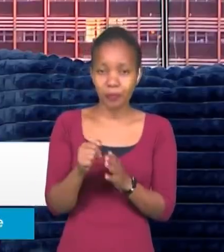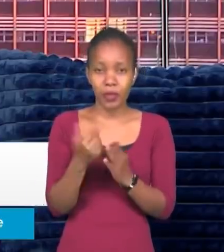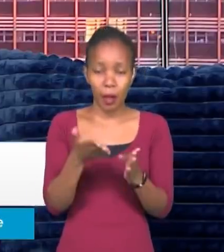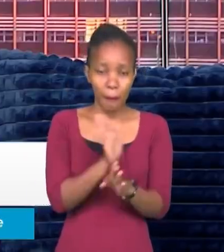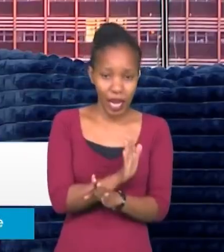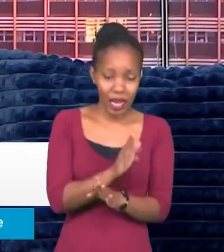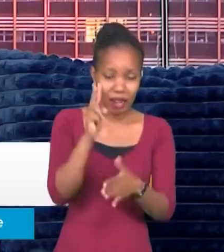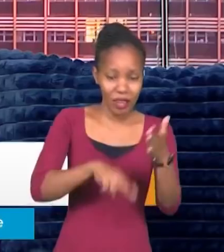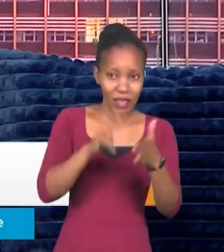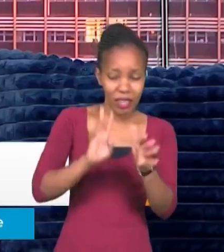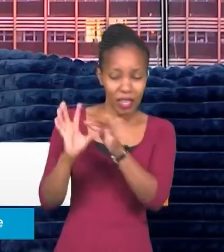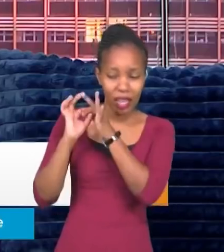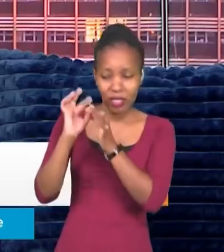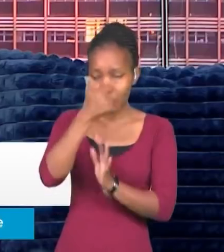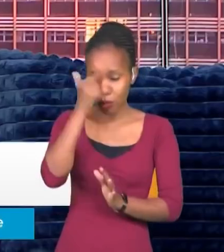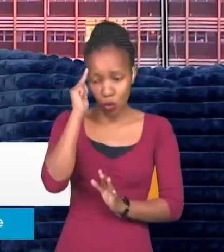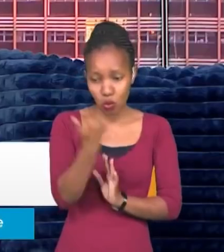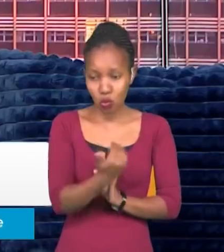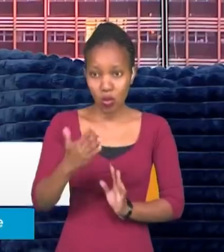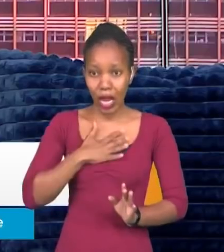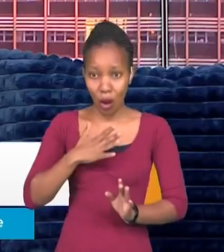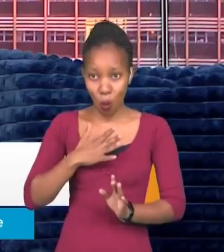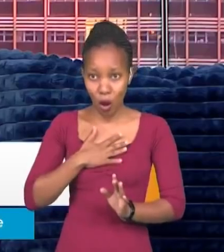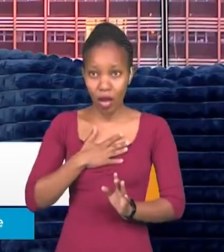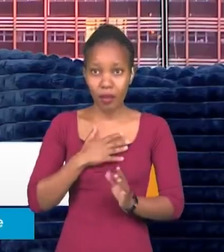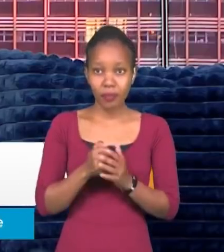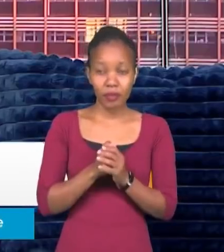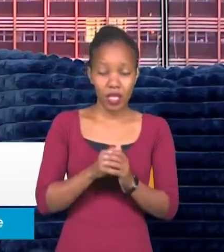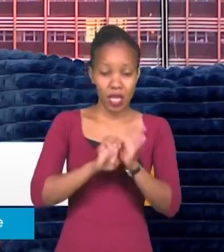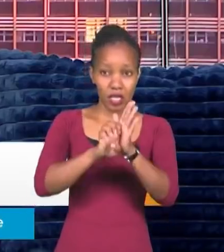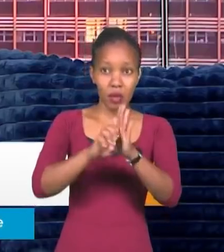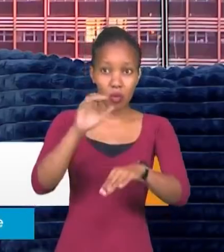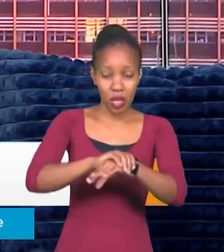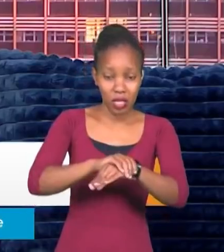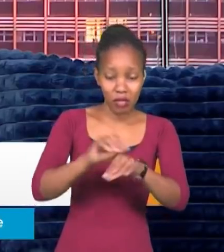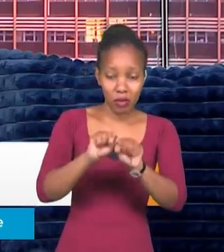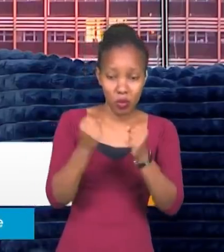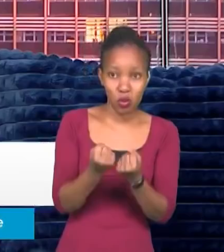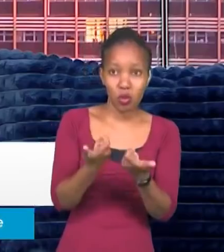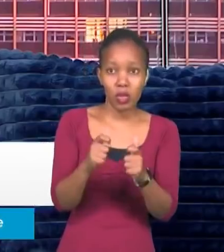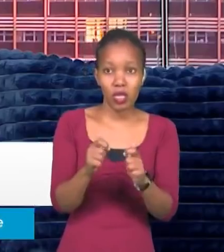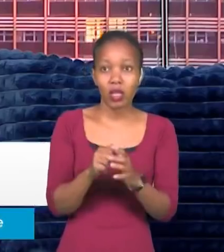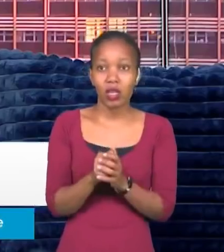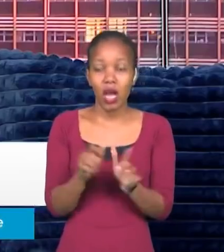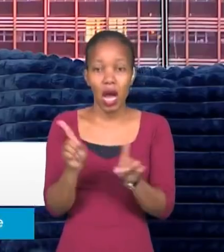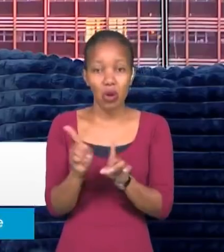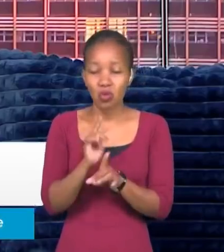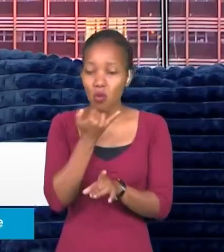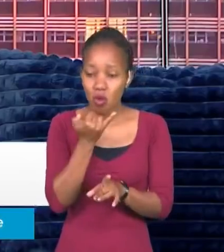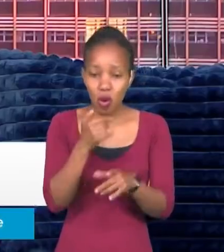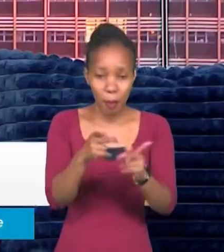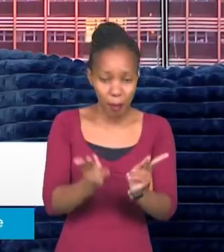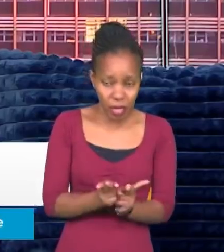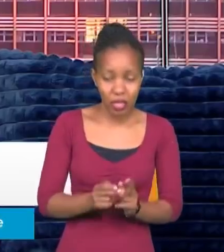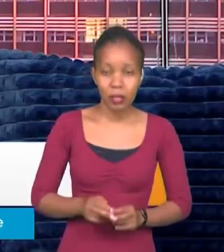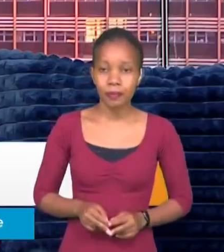reading culture. Absolutely. Because for our children, Absolutely. They only get examples from social media and from the wrong places. Yeah, yeah. Absolutely.